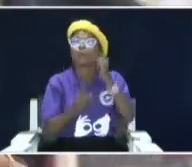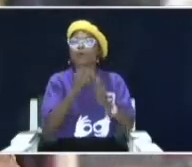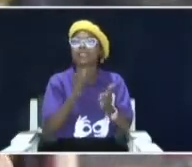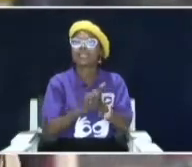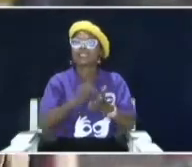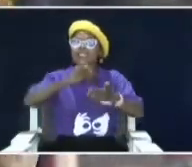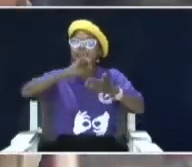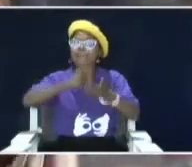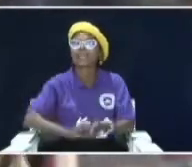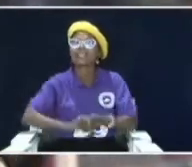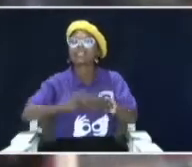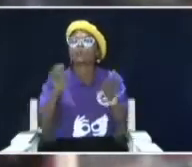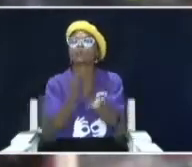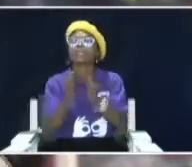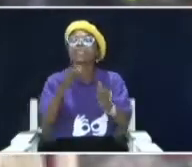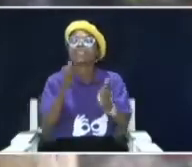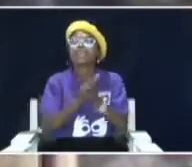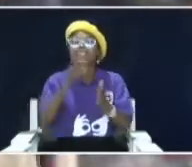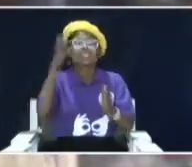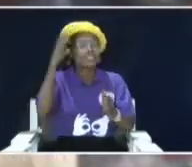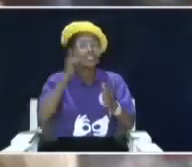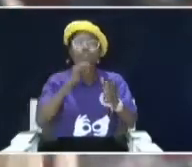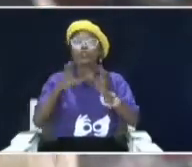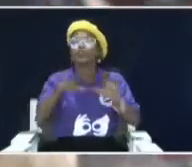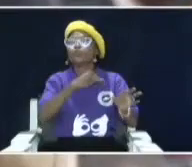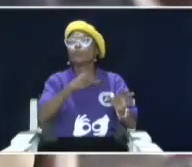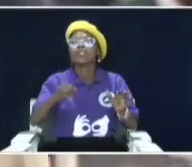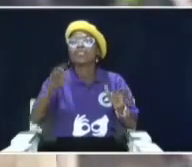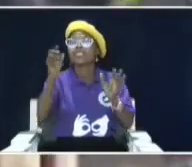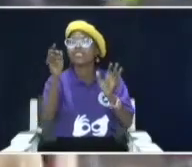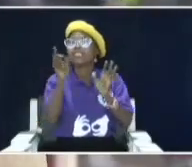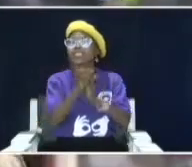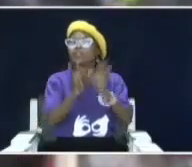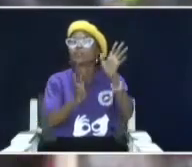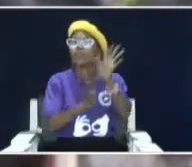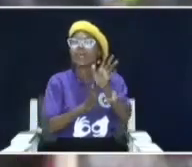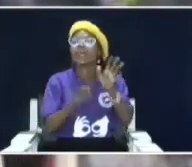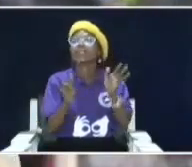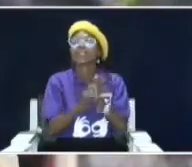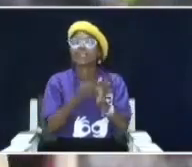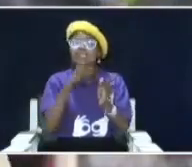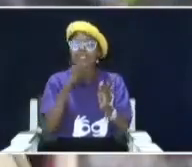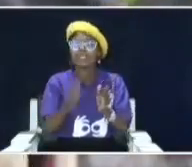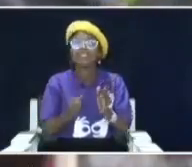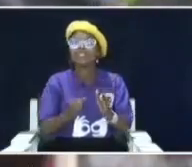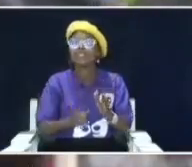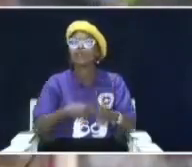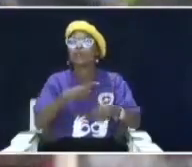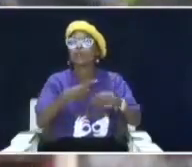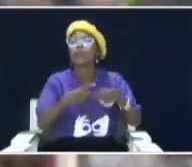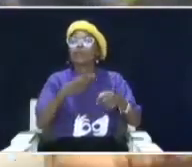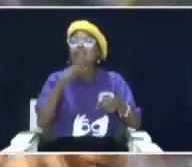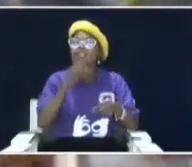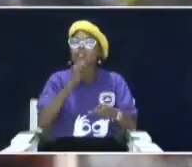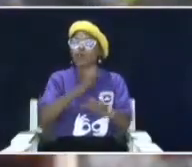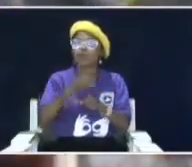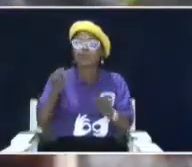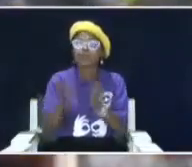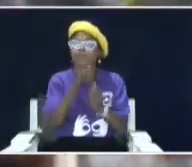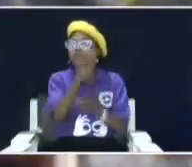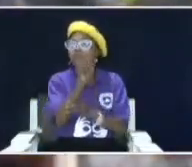Somebody who is doing his will. Somebody who is running errand on his behalf. He will turn you to